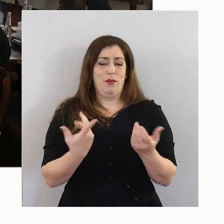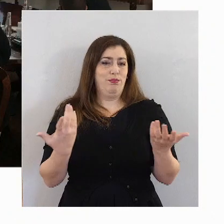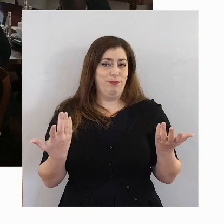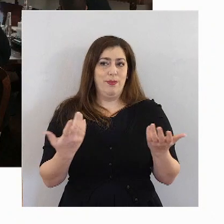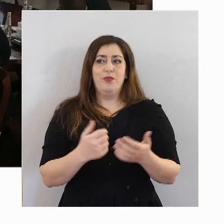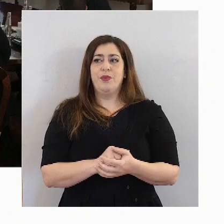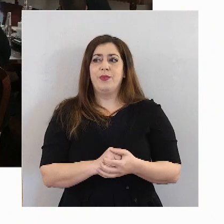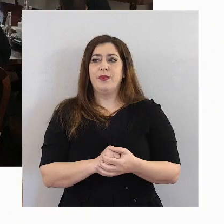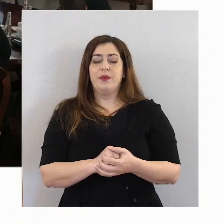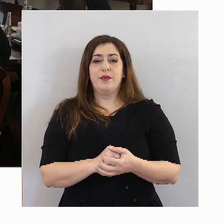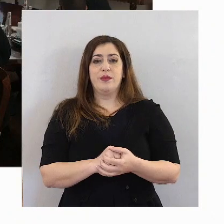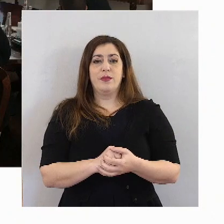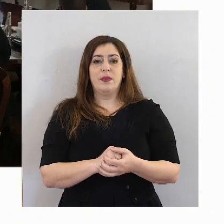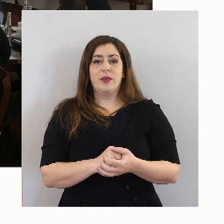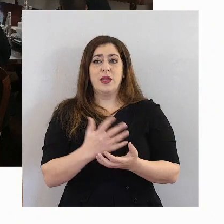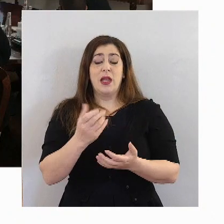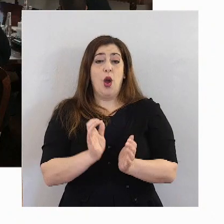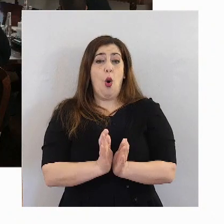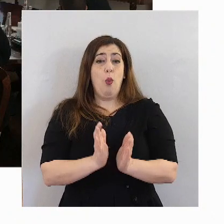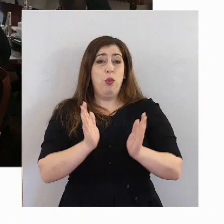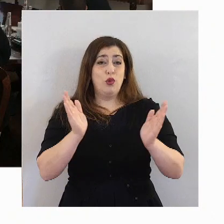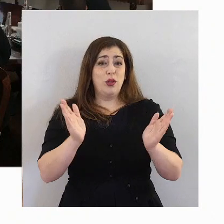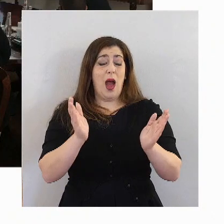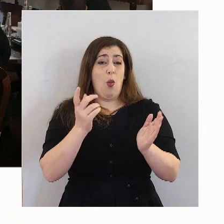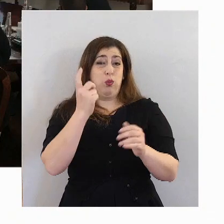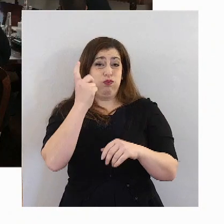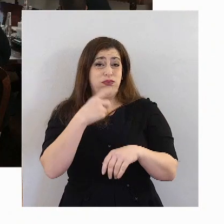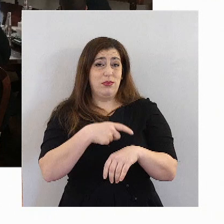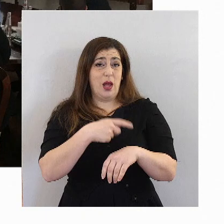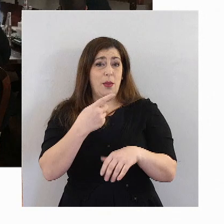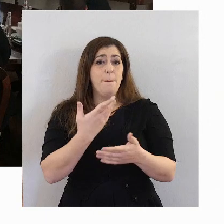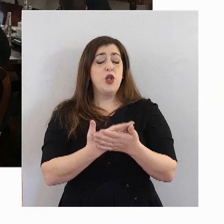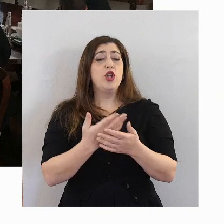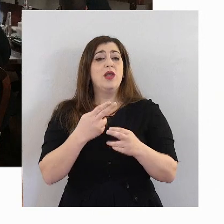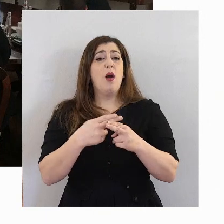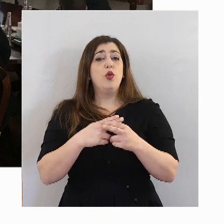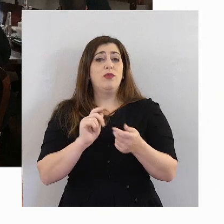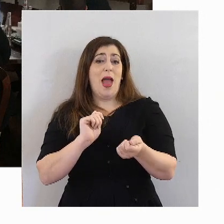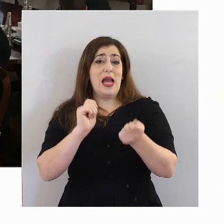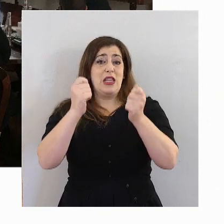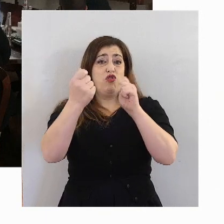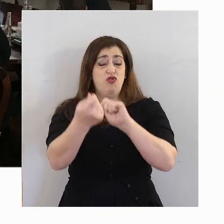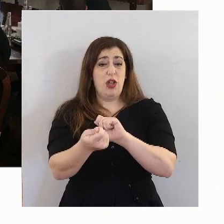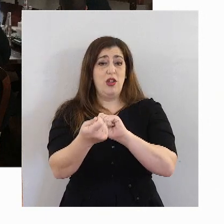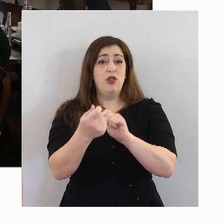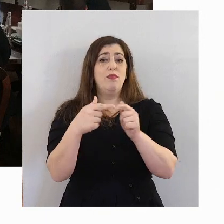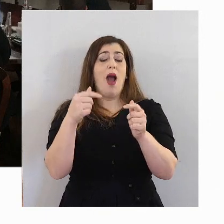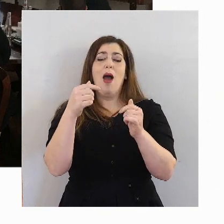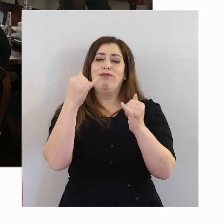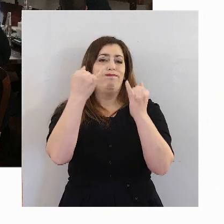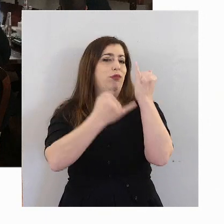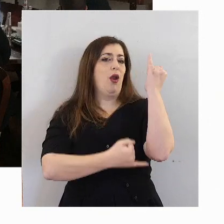an opportunity, of course, for an exchange to happen also virtually. A roundtable was organized around October